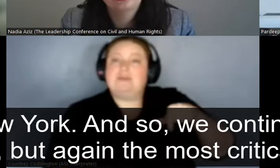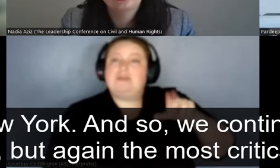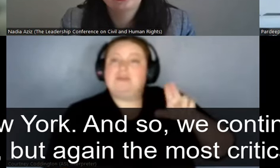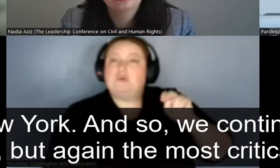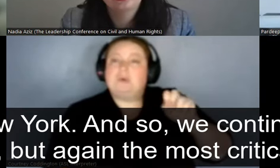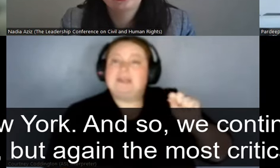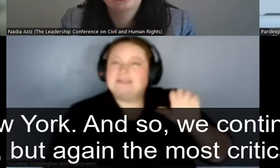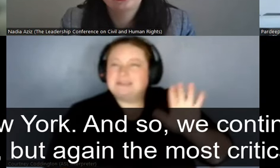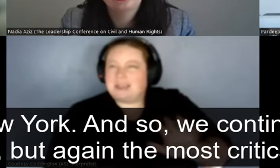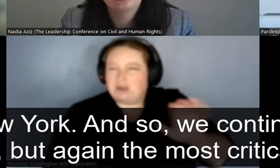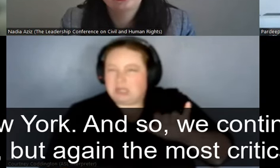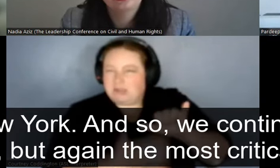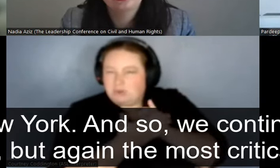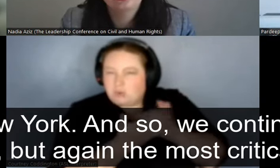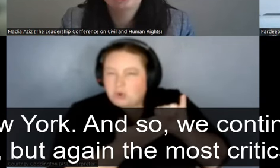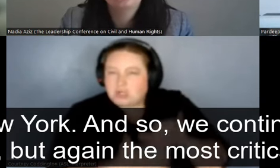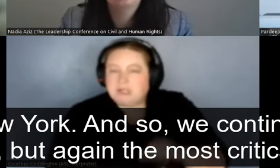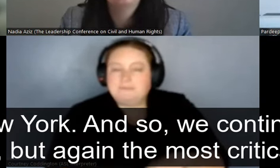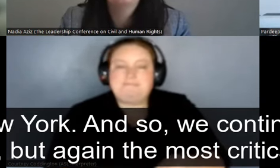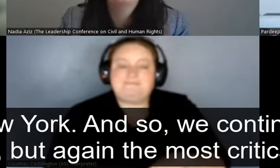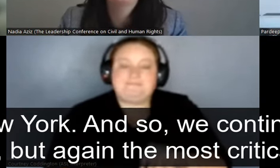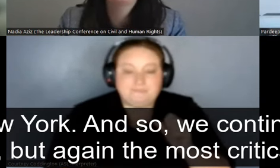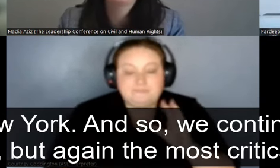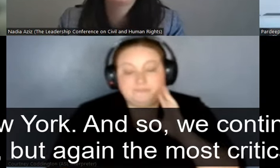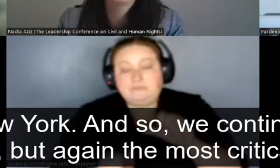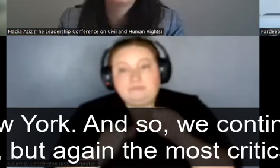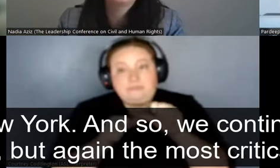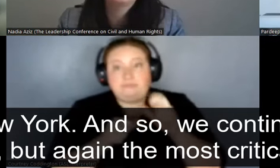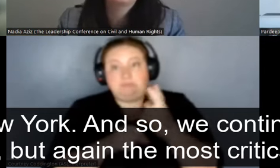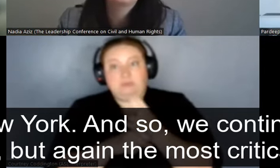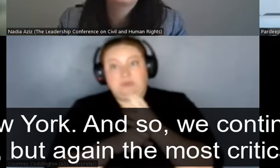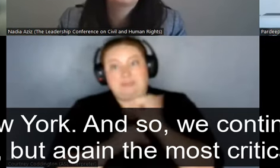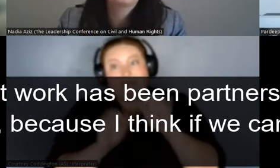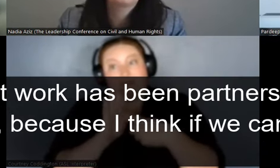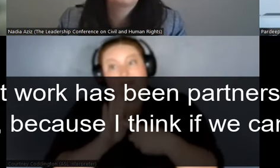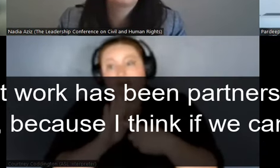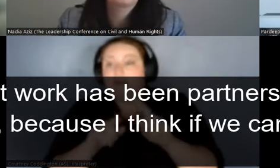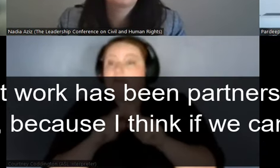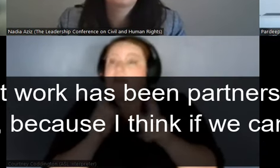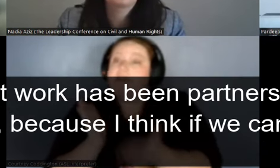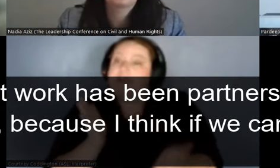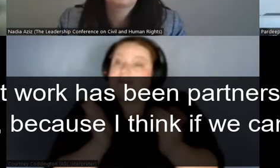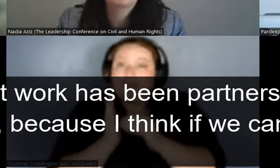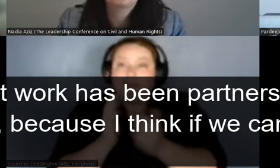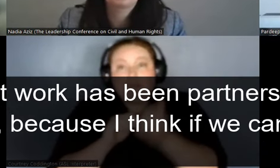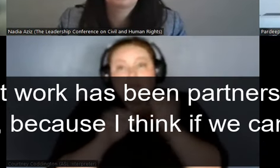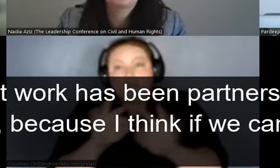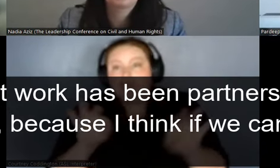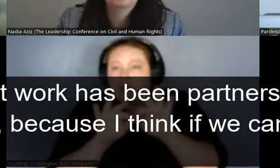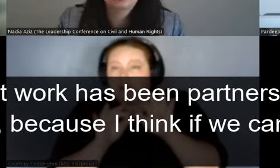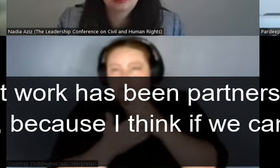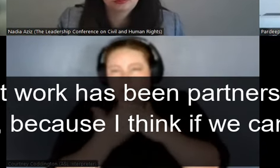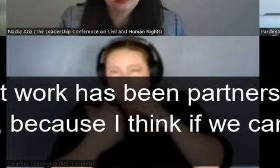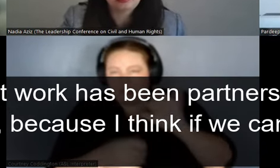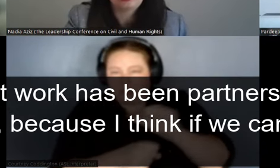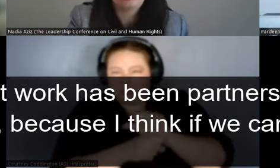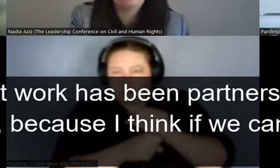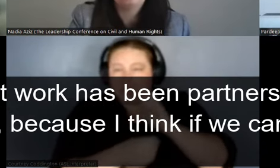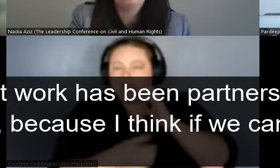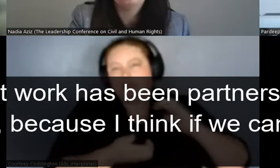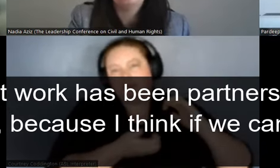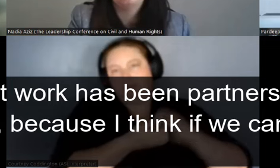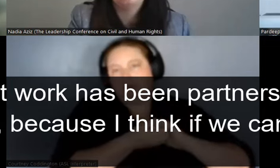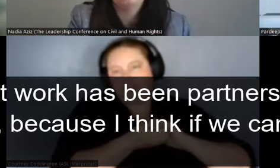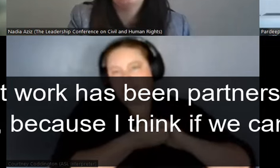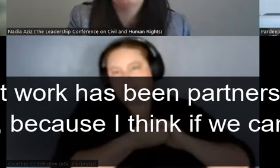York. And so we continue to use that model. But again, the most critical piece of all of that work has been partnership